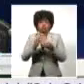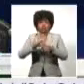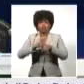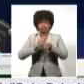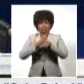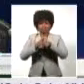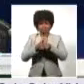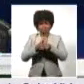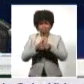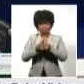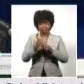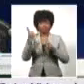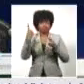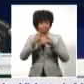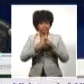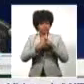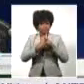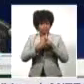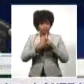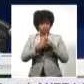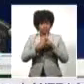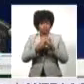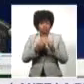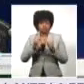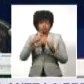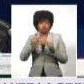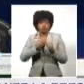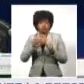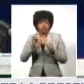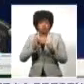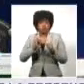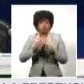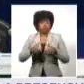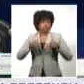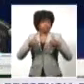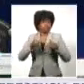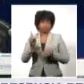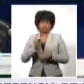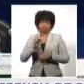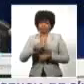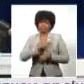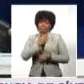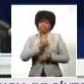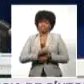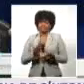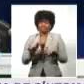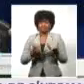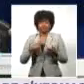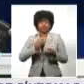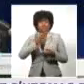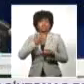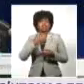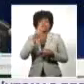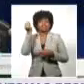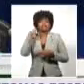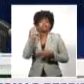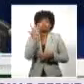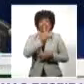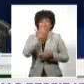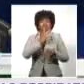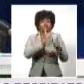healthcare personnel who work on these procedures to